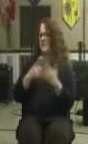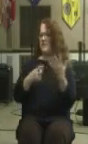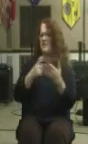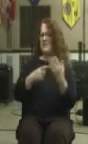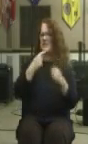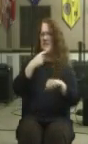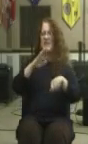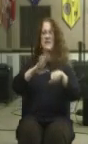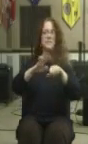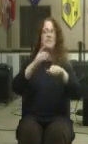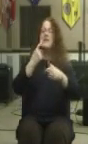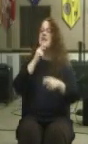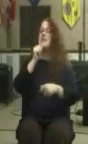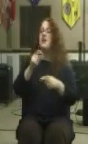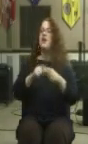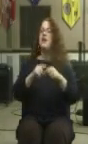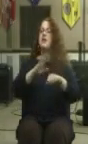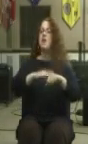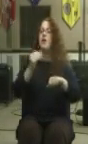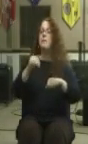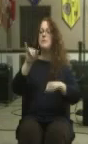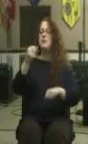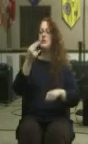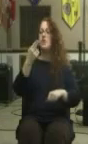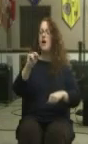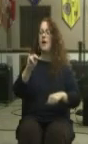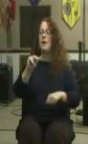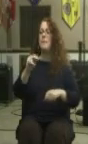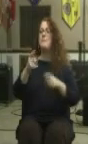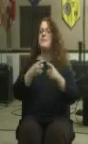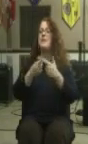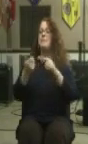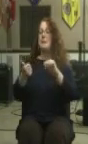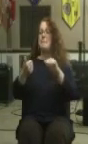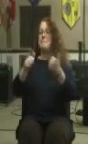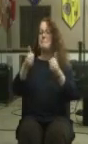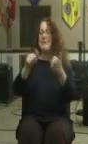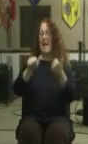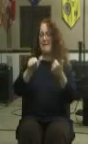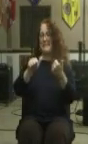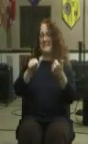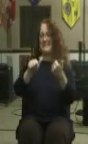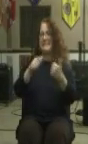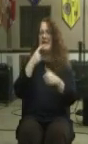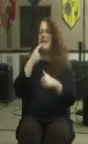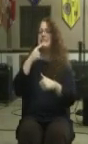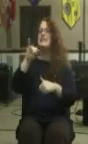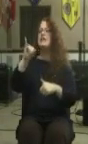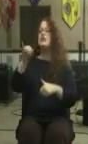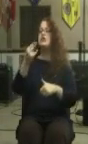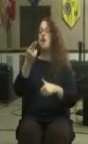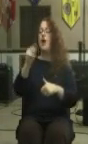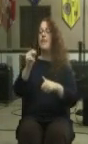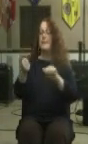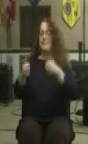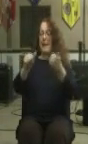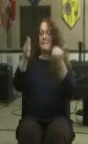Wait. See, I didn't call him John the Baptist. I called him John the Baptizer.